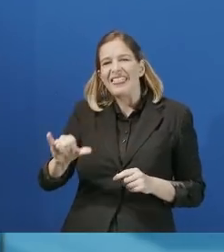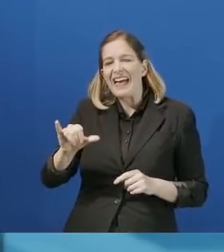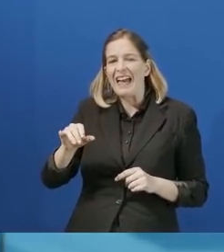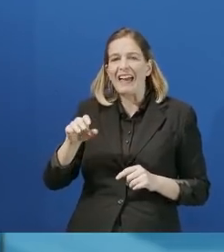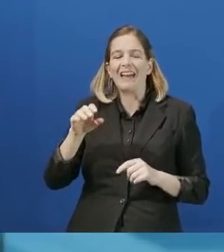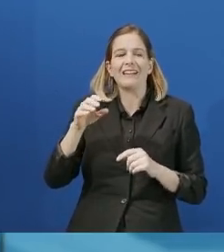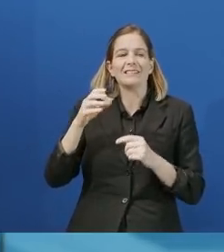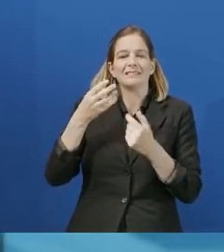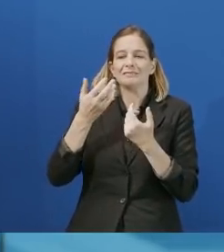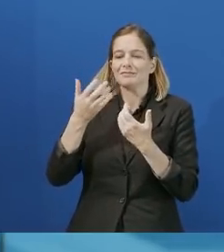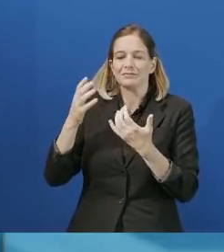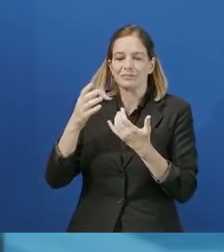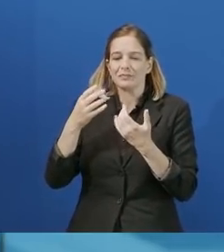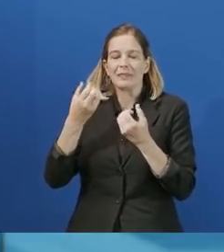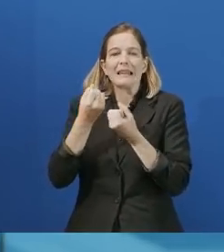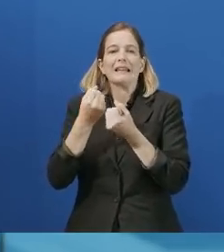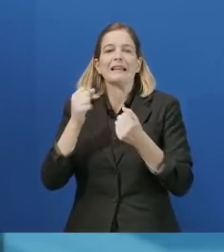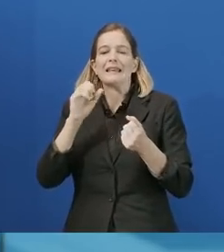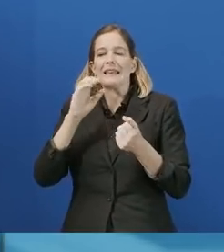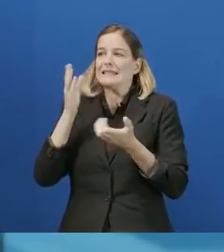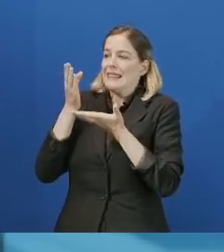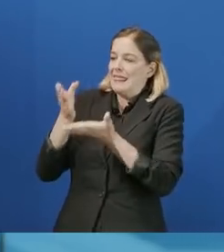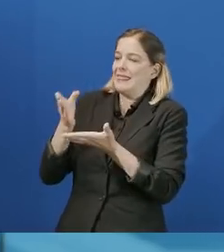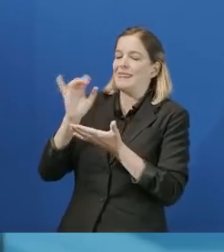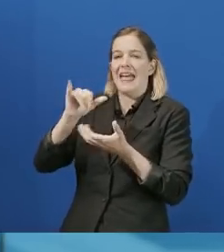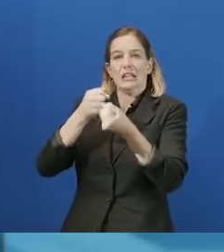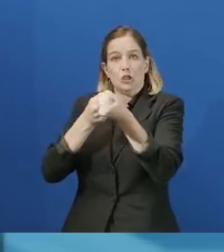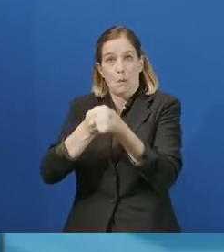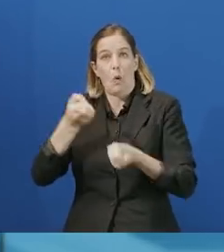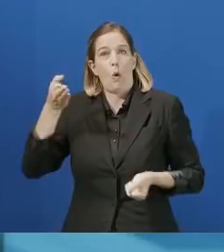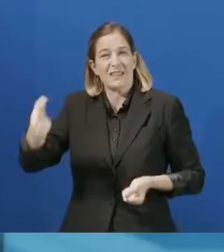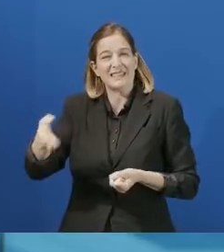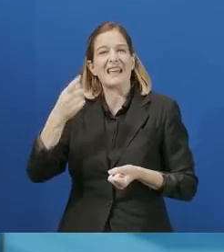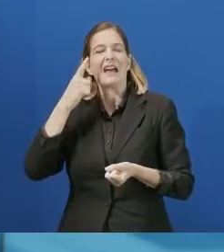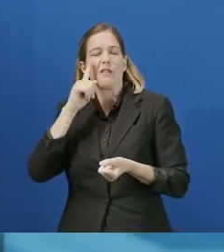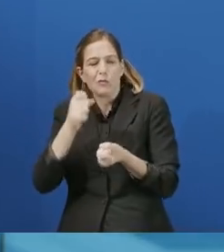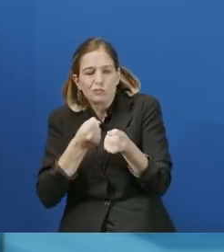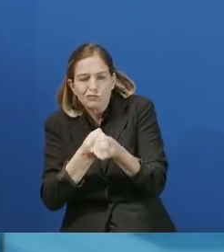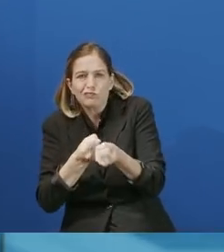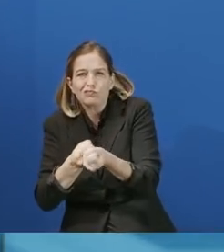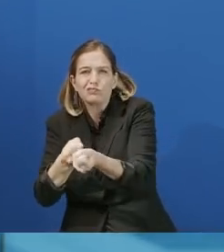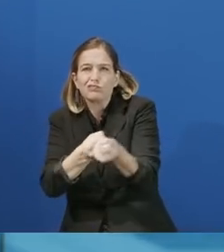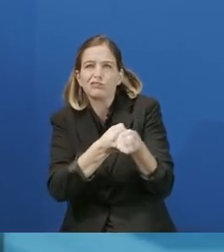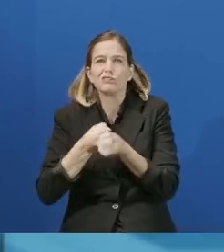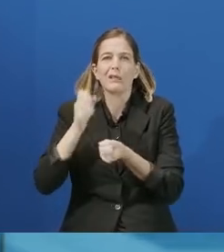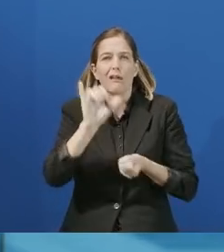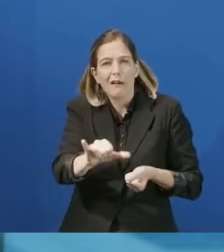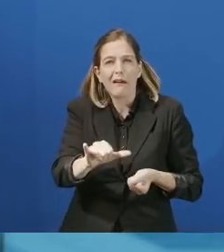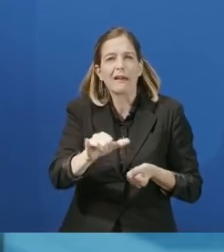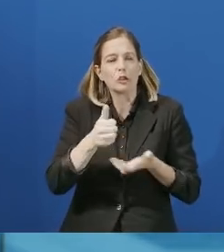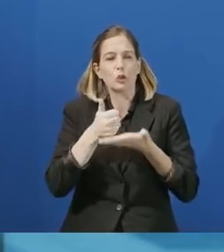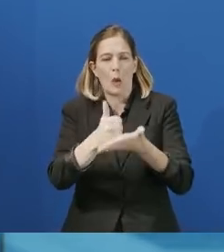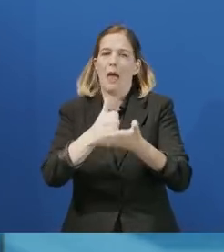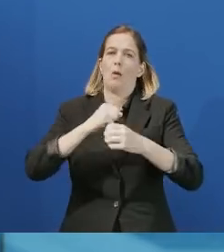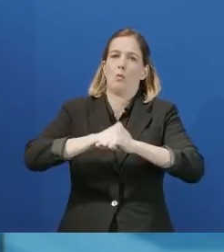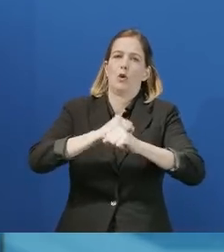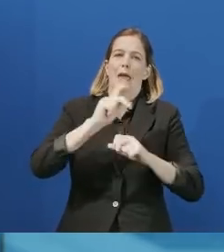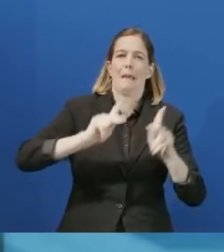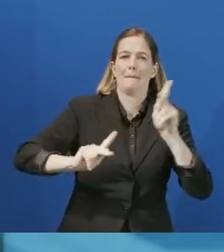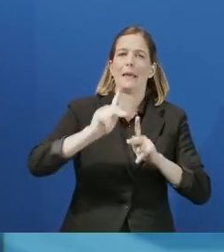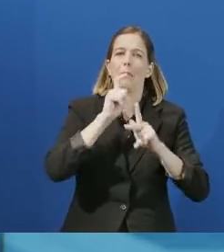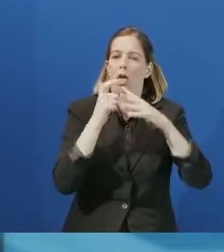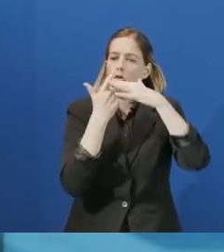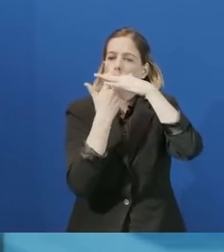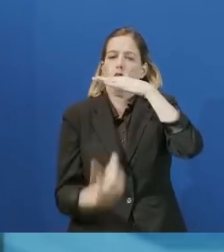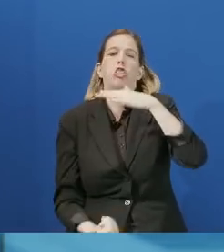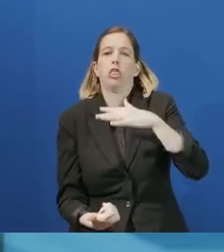from falling through the cracks, and when it's properly administered, it should also serve as somewhat of a